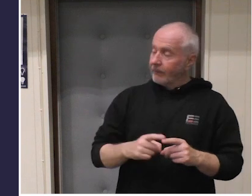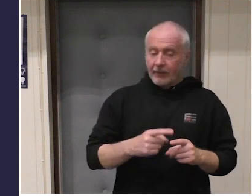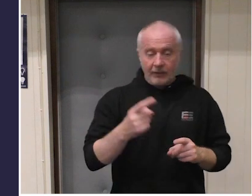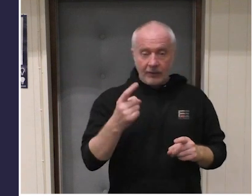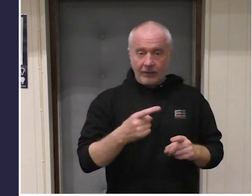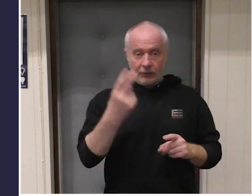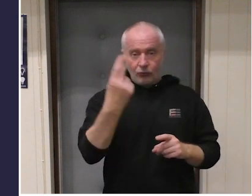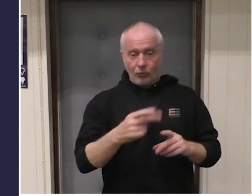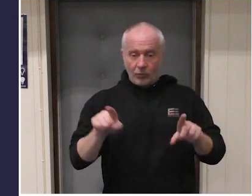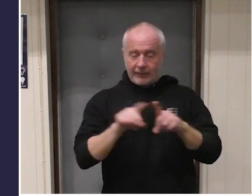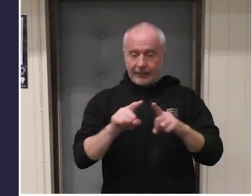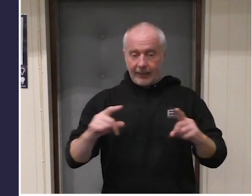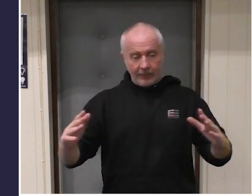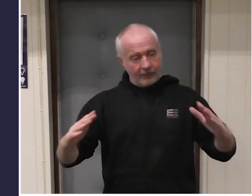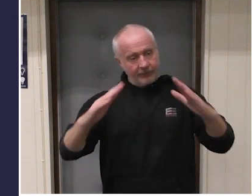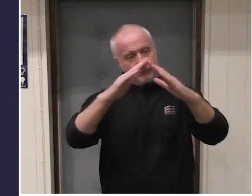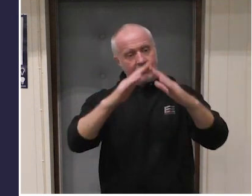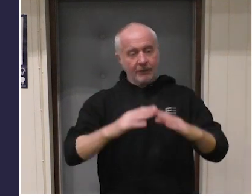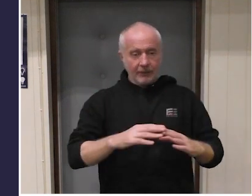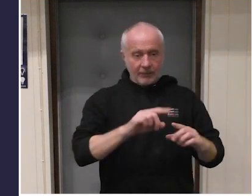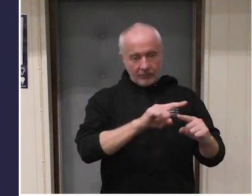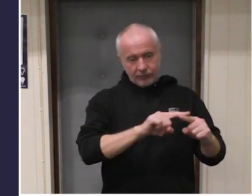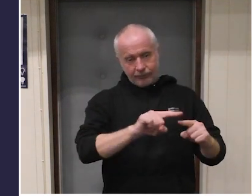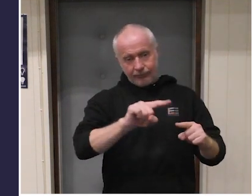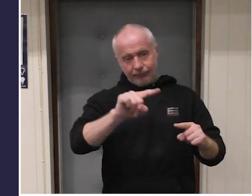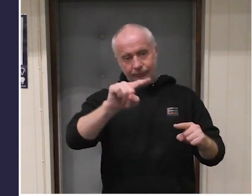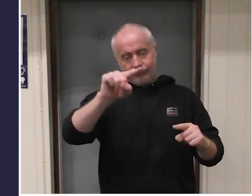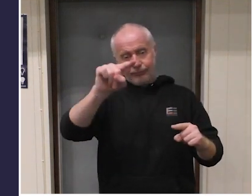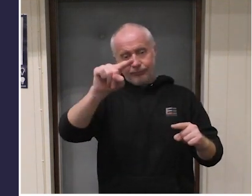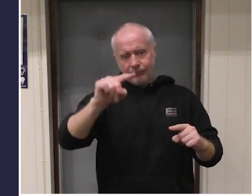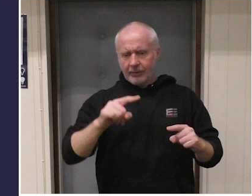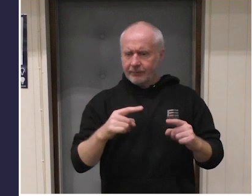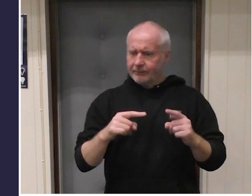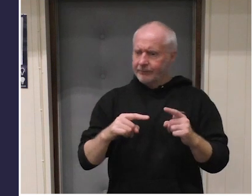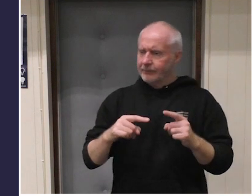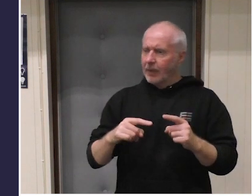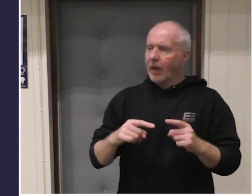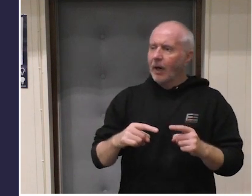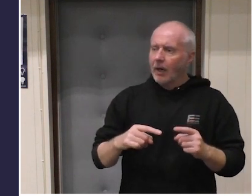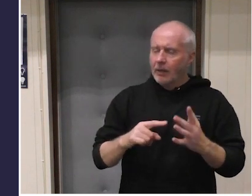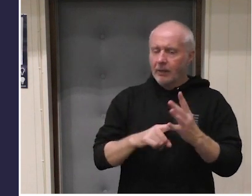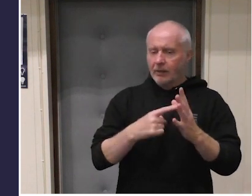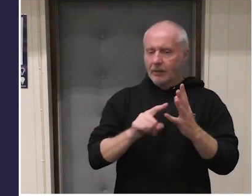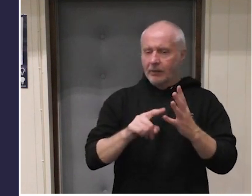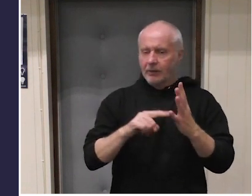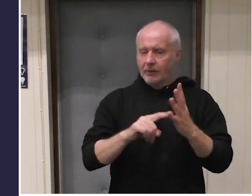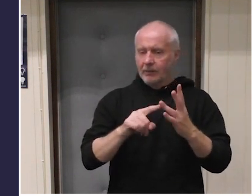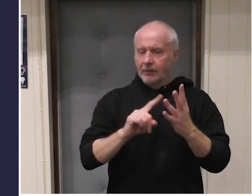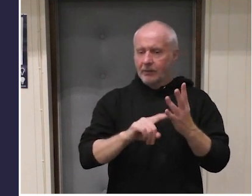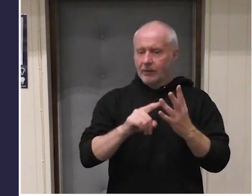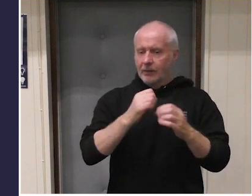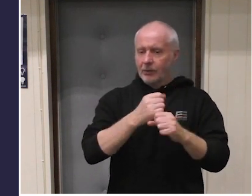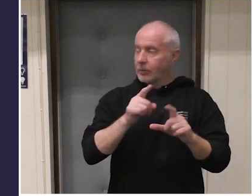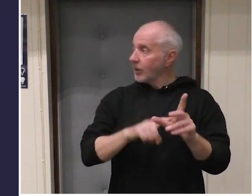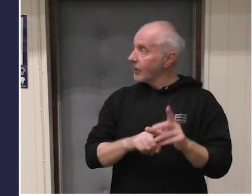fitness landscape like this, they can be basically a tautology, right? I've put the answer in already, I've drawn this landscape and say,